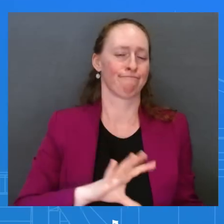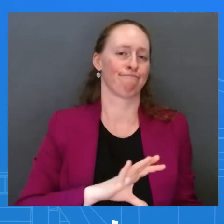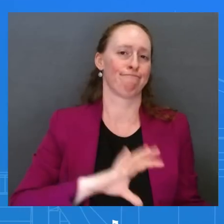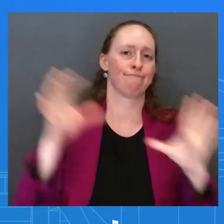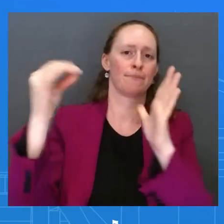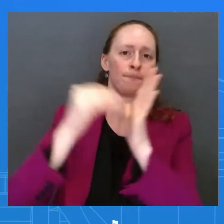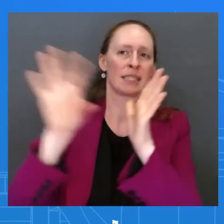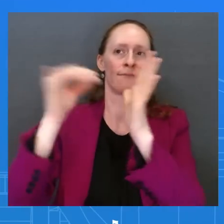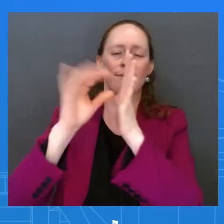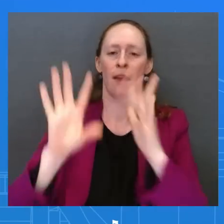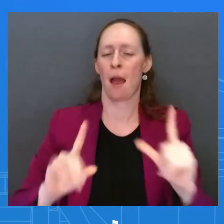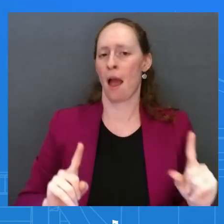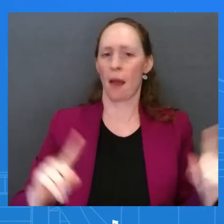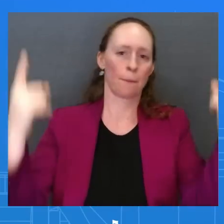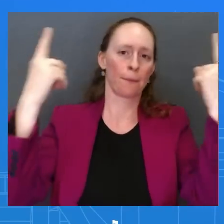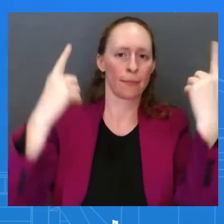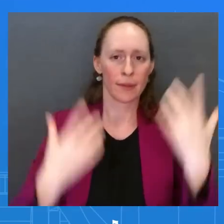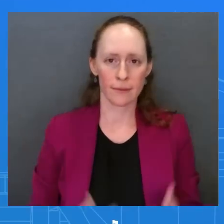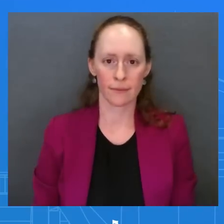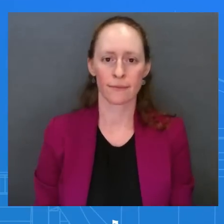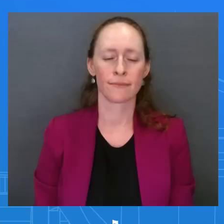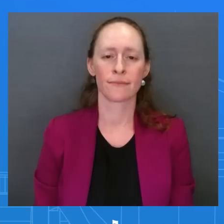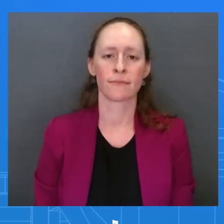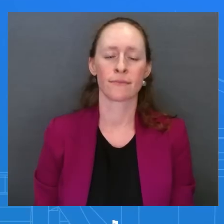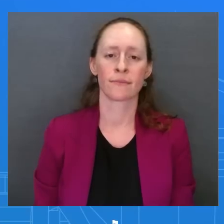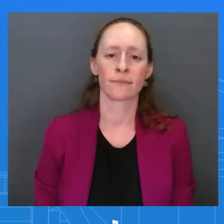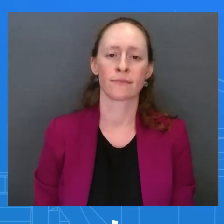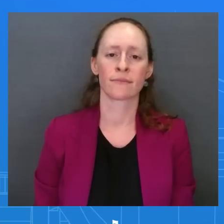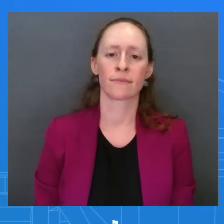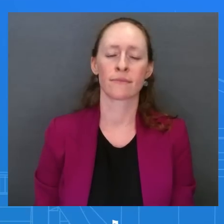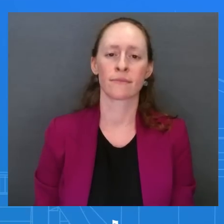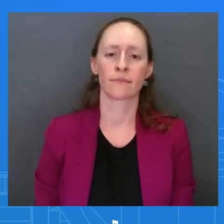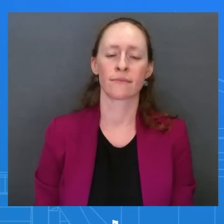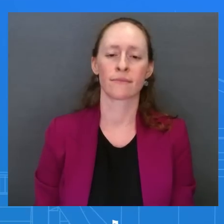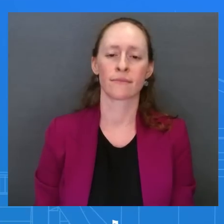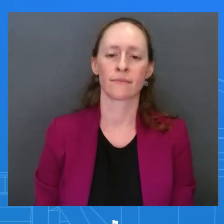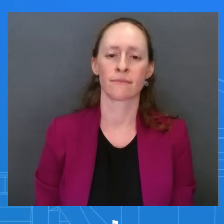is dealing, they're dealing with a lot. But what we believe is that